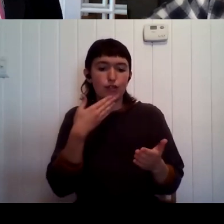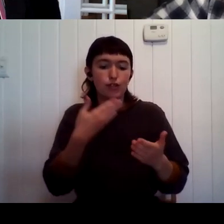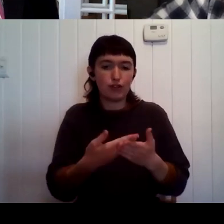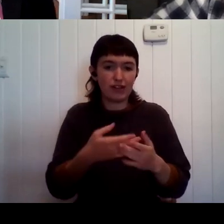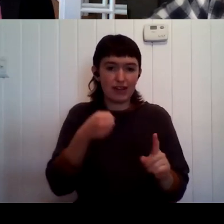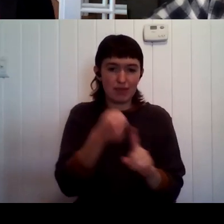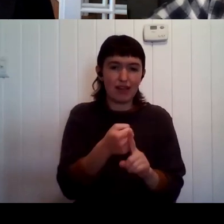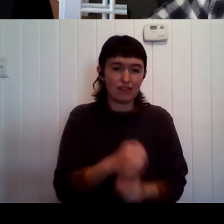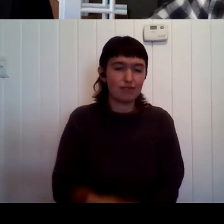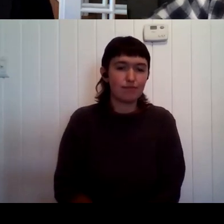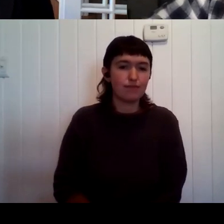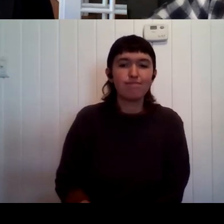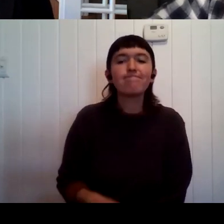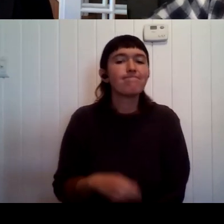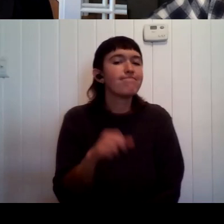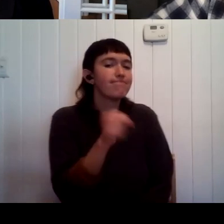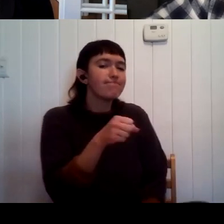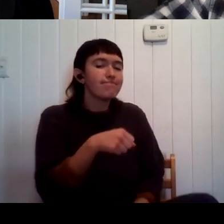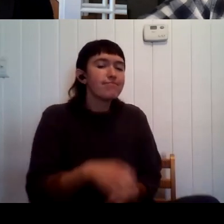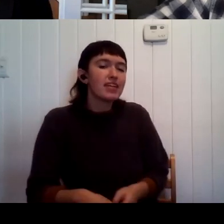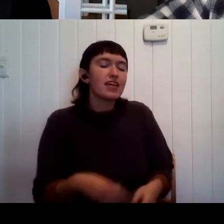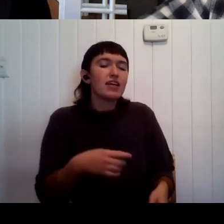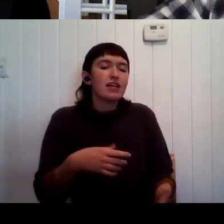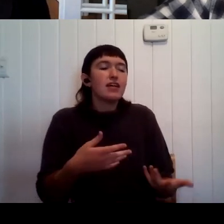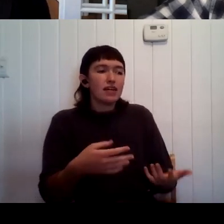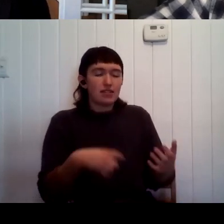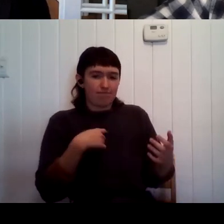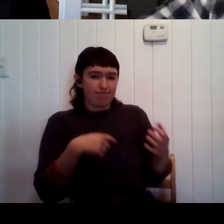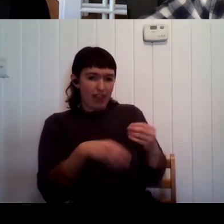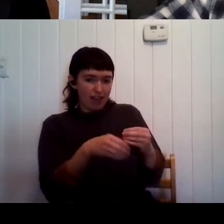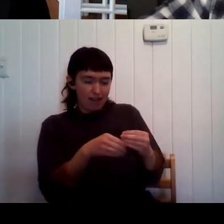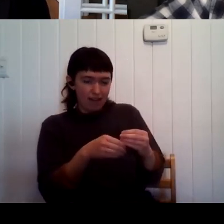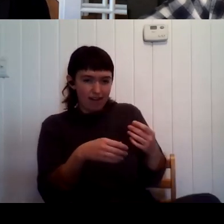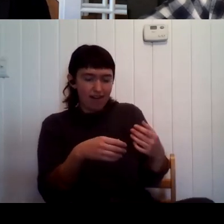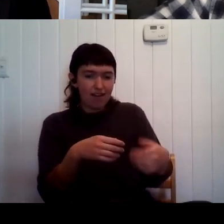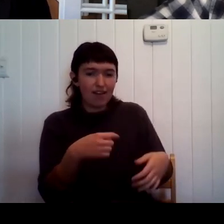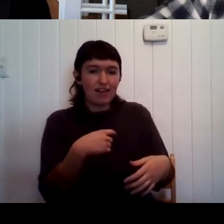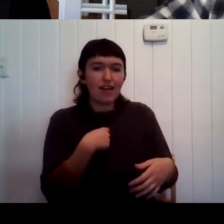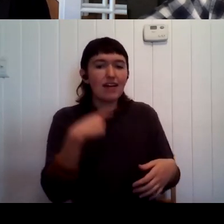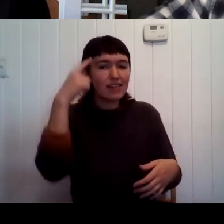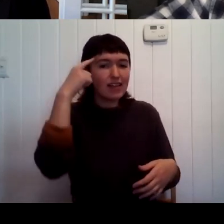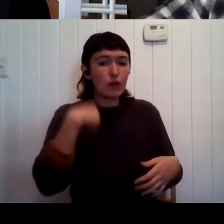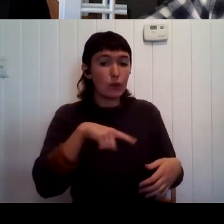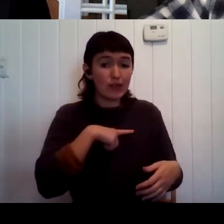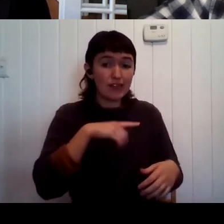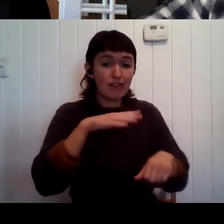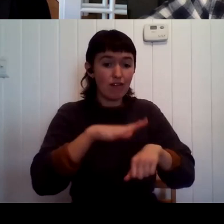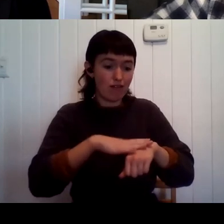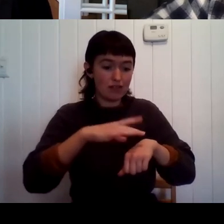nice. Yeah. And just bouncing off of that a little bit, I think we on this planet need to think about the